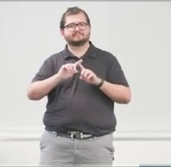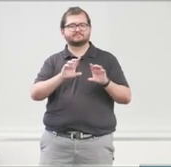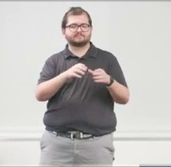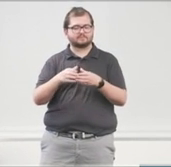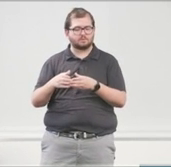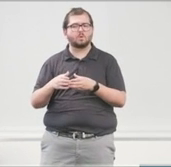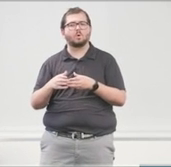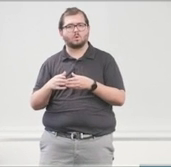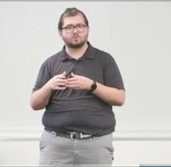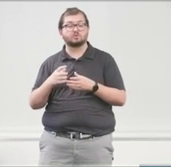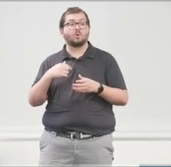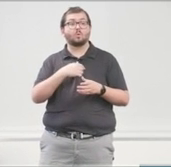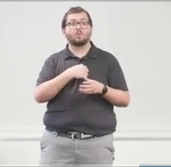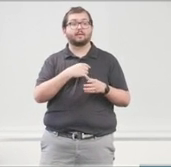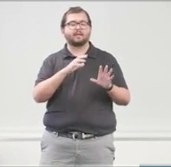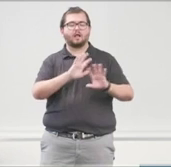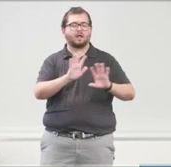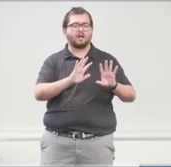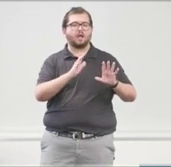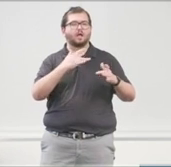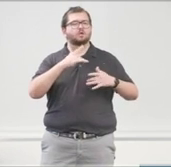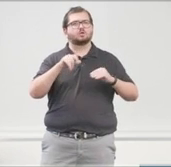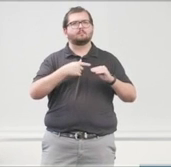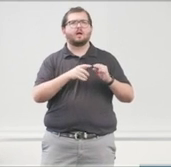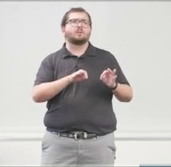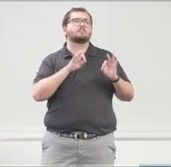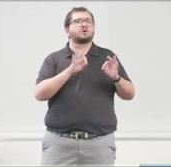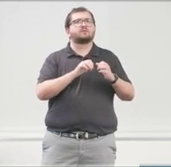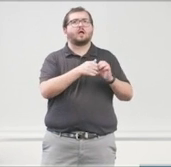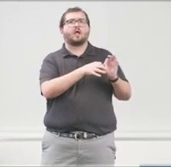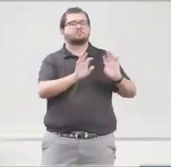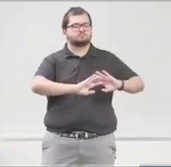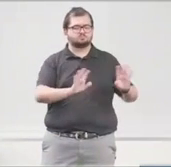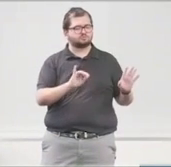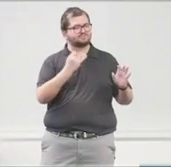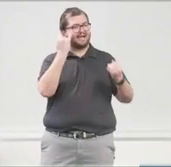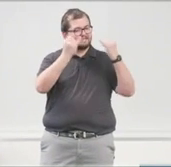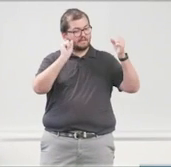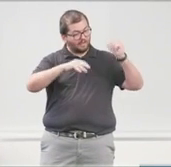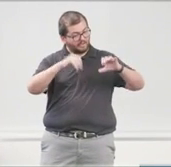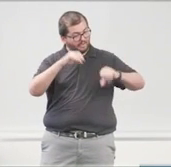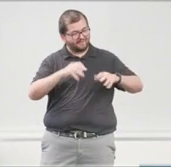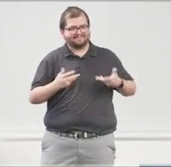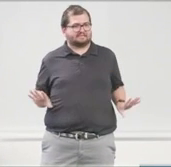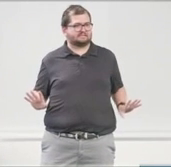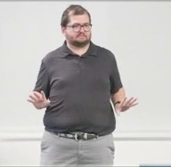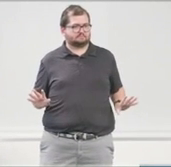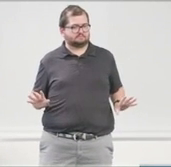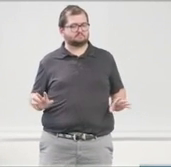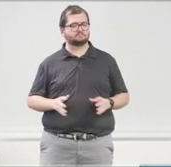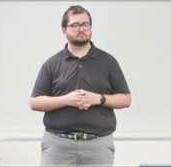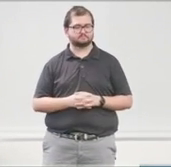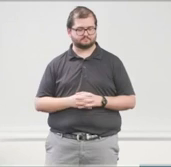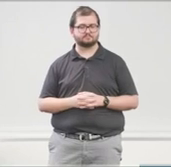that when we get back. You don't need to find the perfect way to say something. We're just trying to get everybody's ideas on paper as fast as possible. Again, we